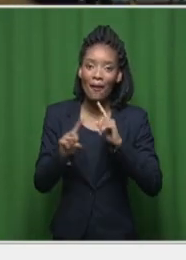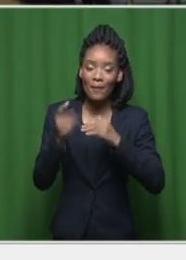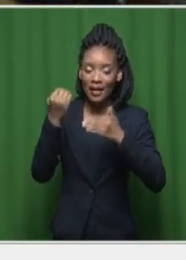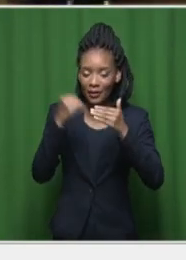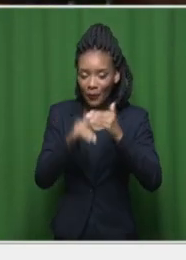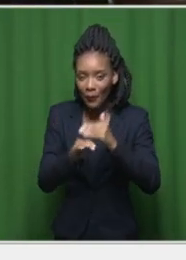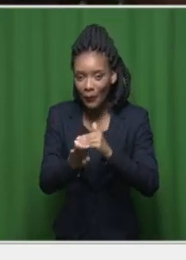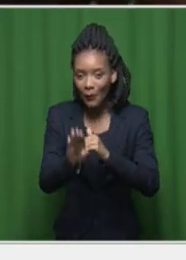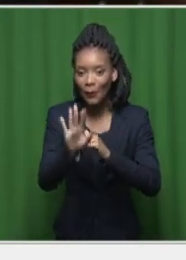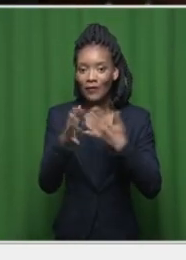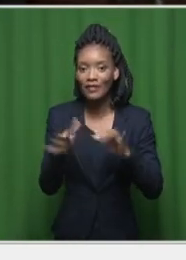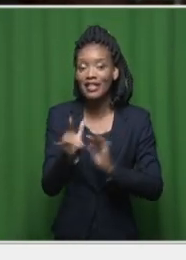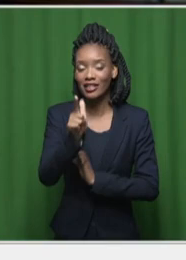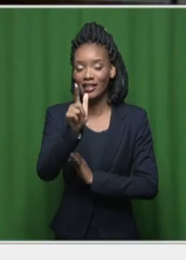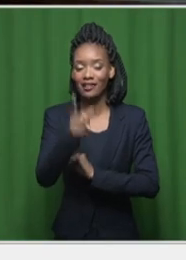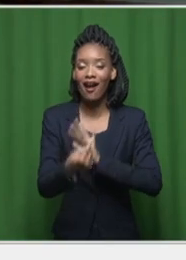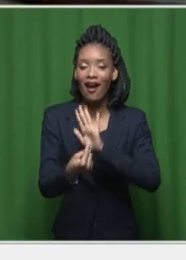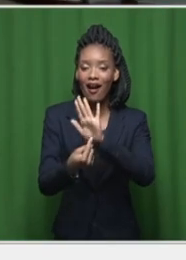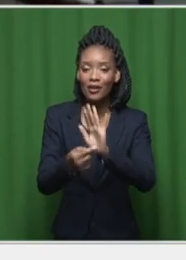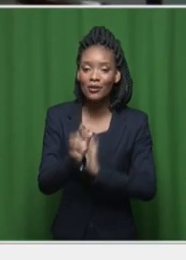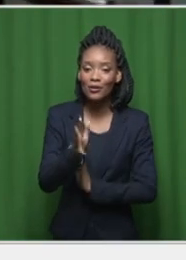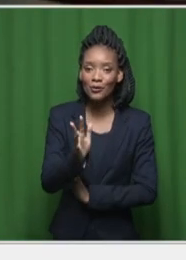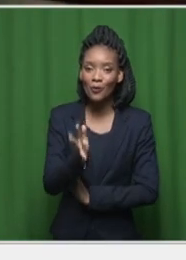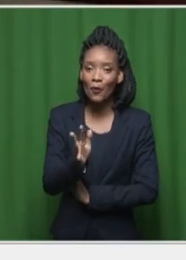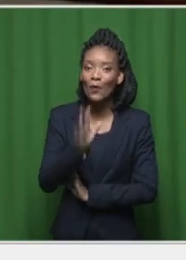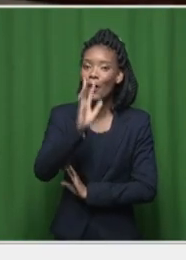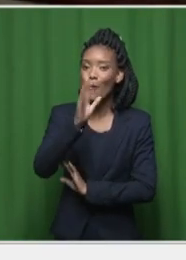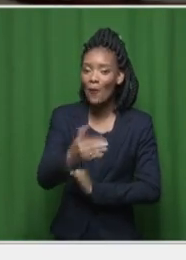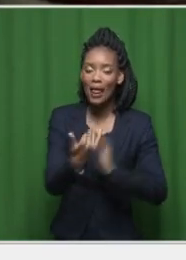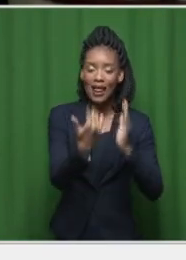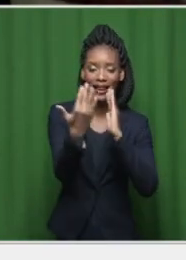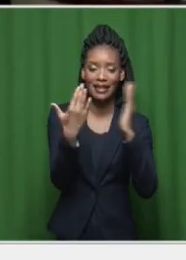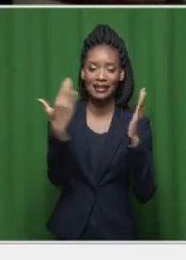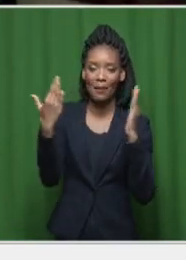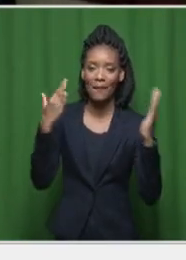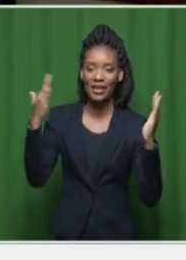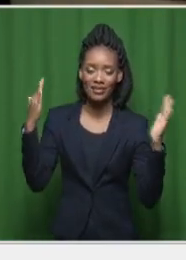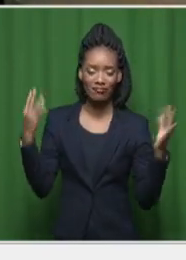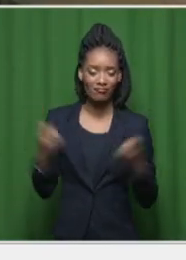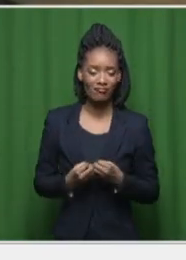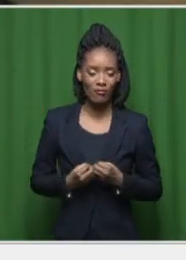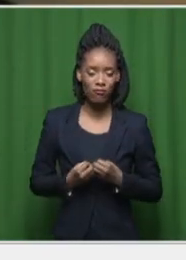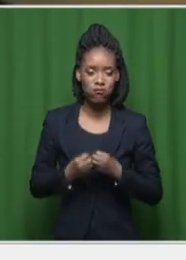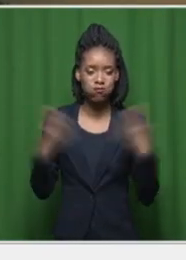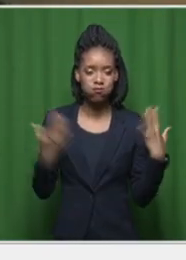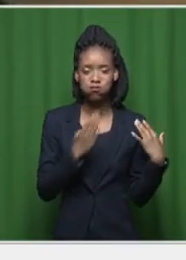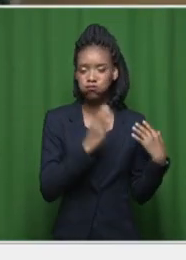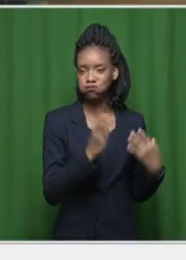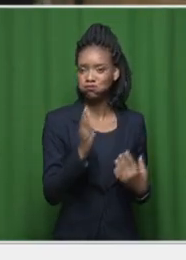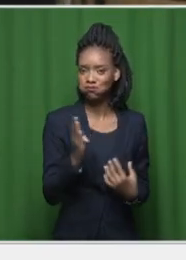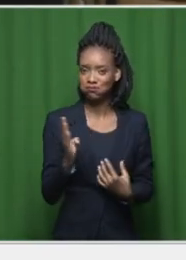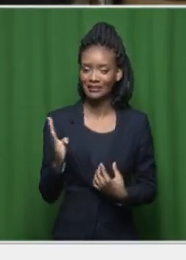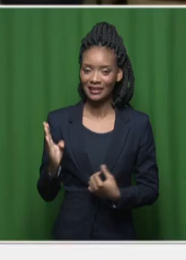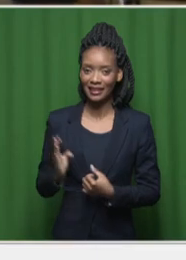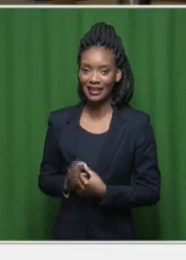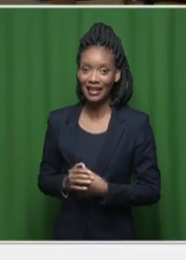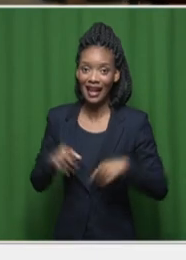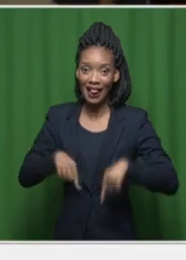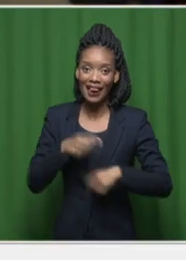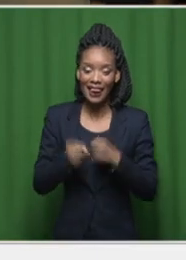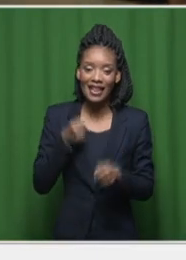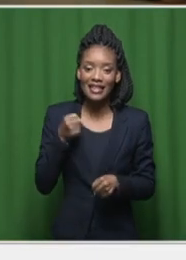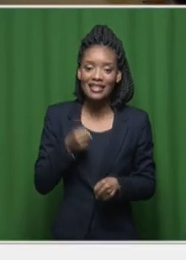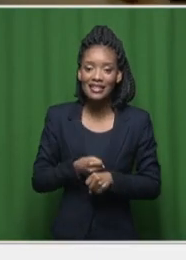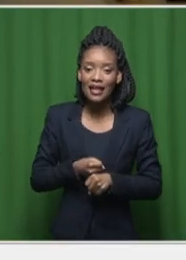you in a little bit later on, you're going to see all of the different exhibitions that are there. And one thing I noticed about this year, it's very much so set